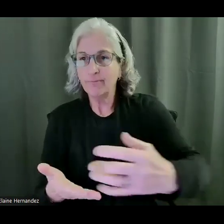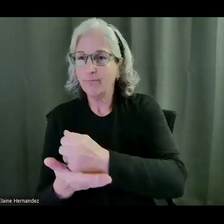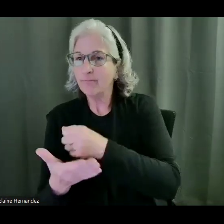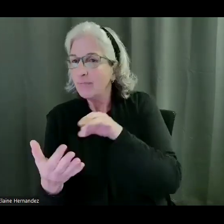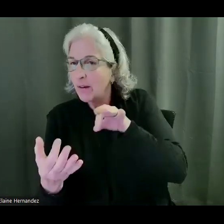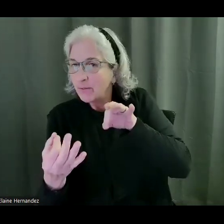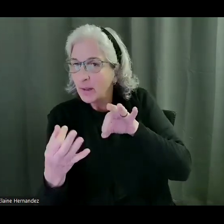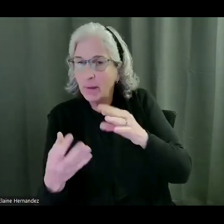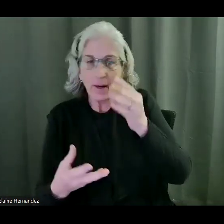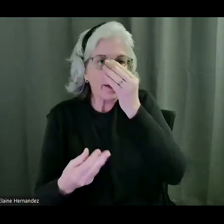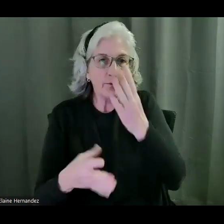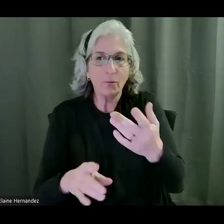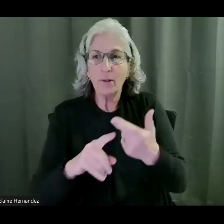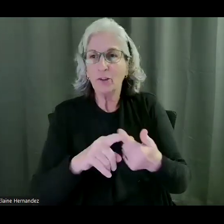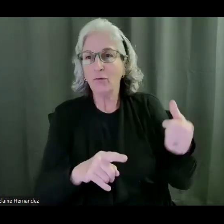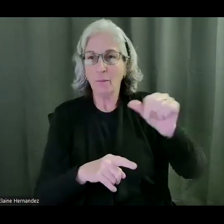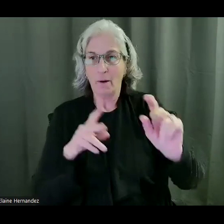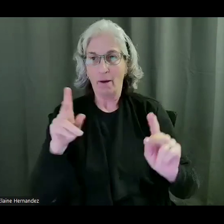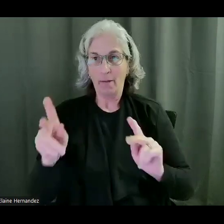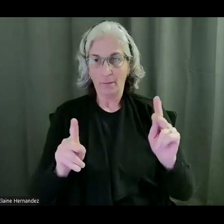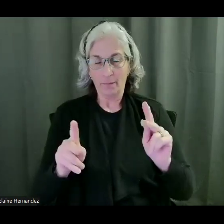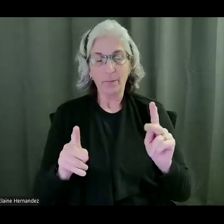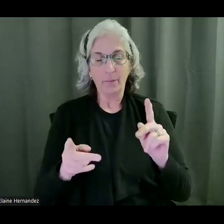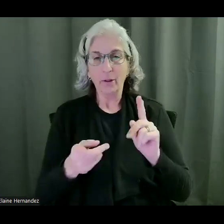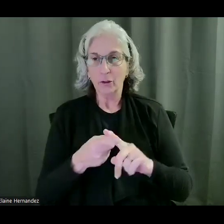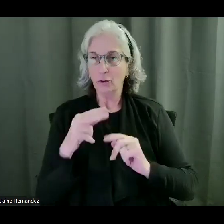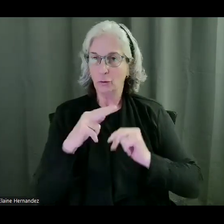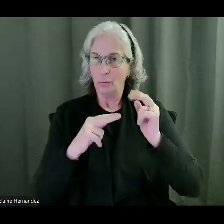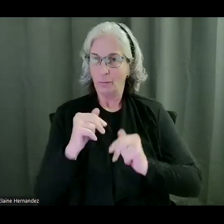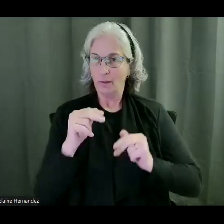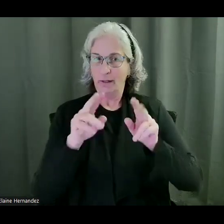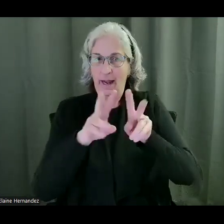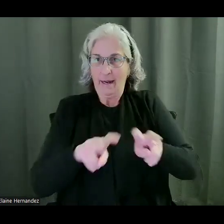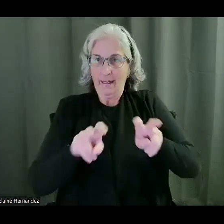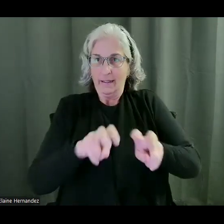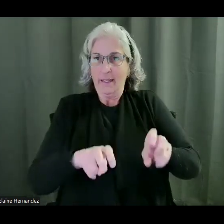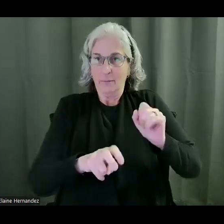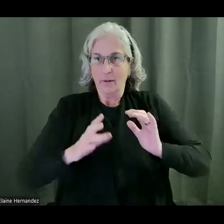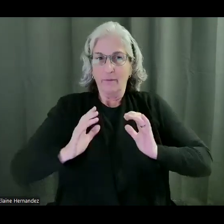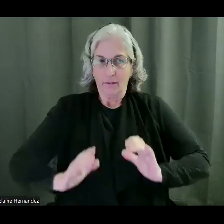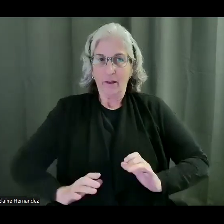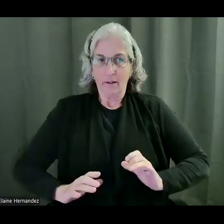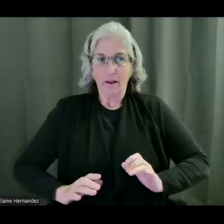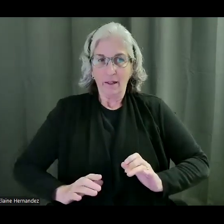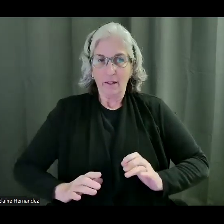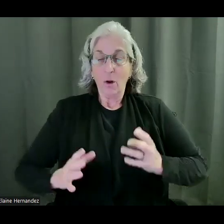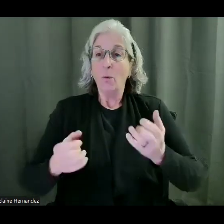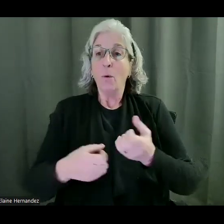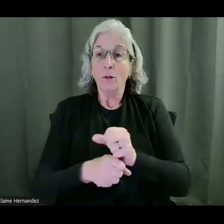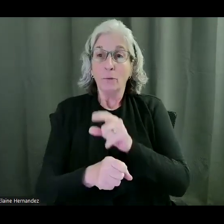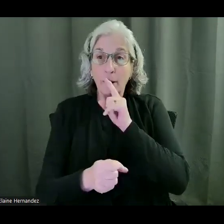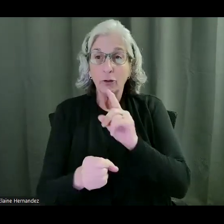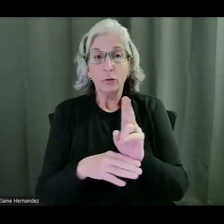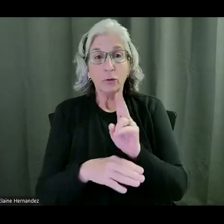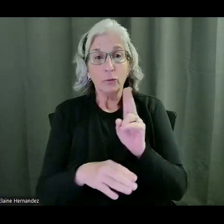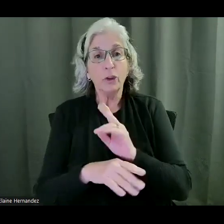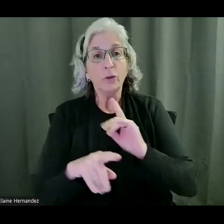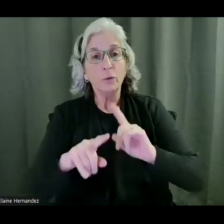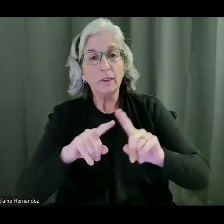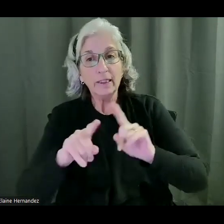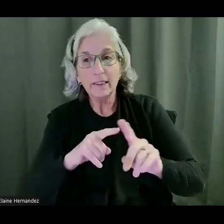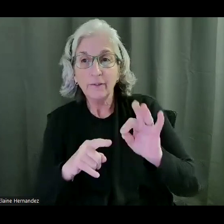in building this assessment. We want to make sure that we're using multiple forms and various sources of